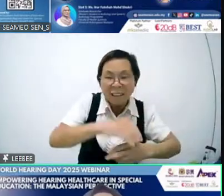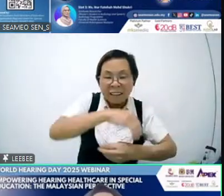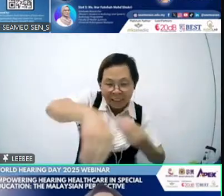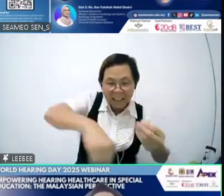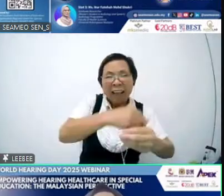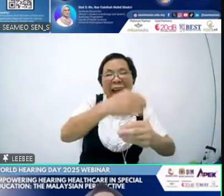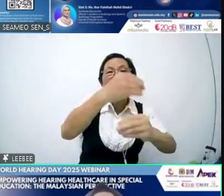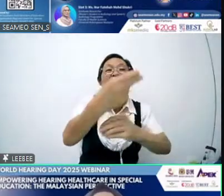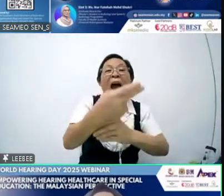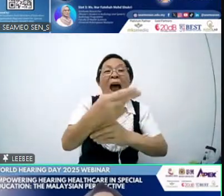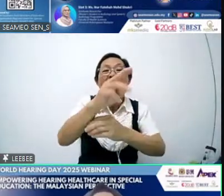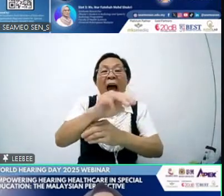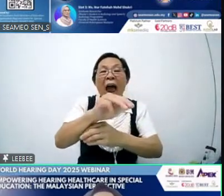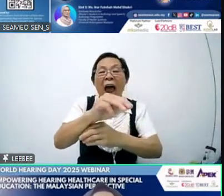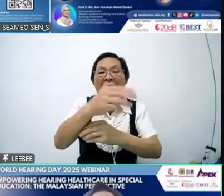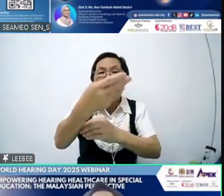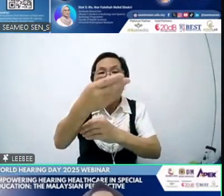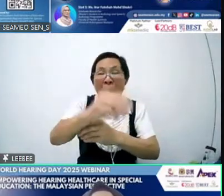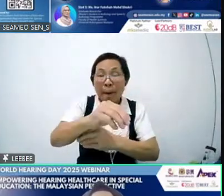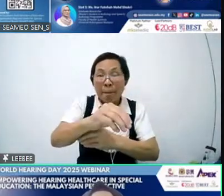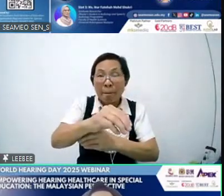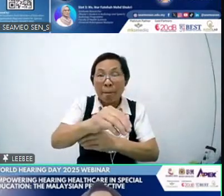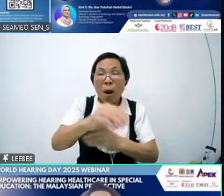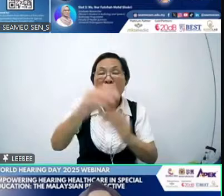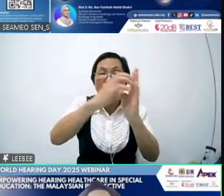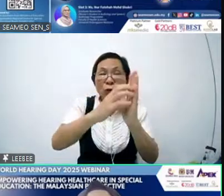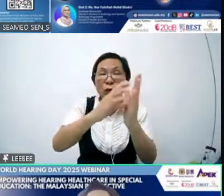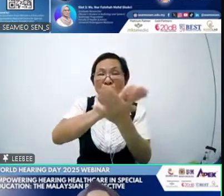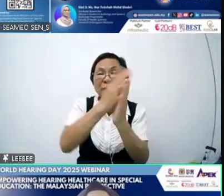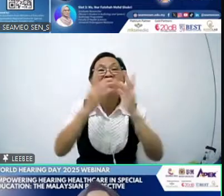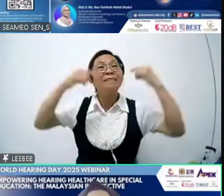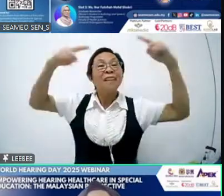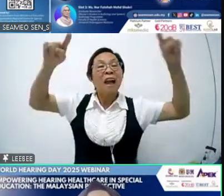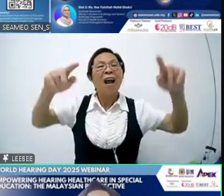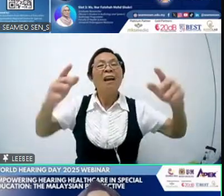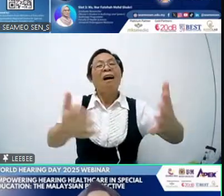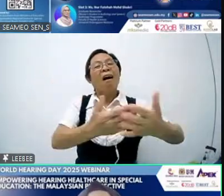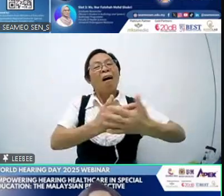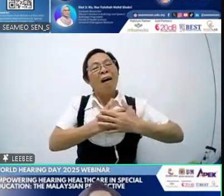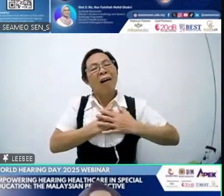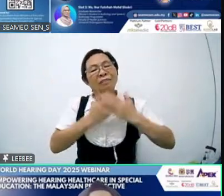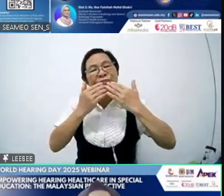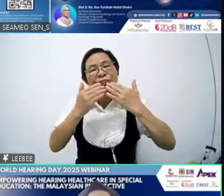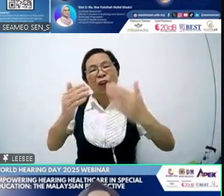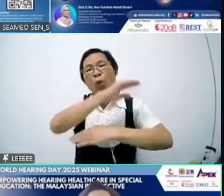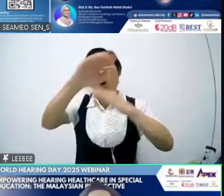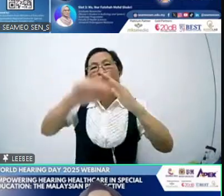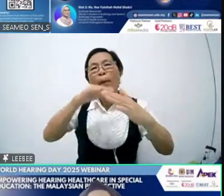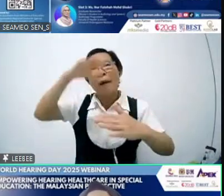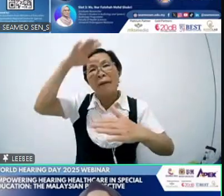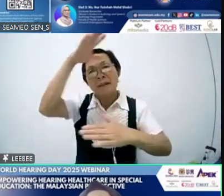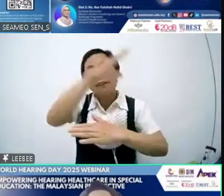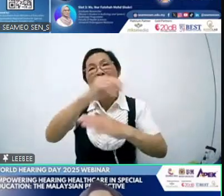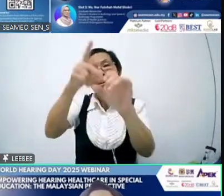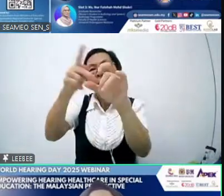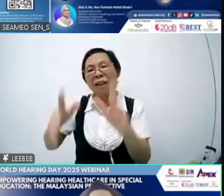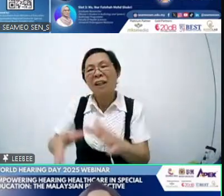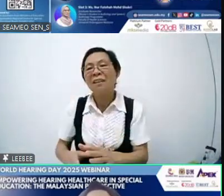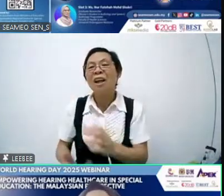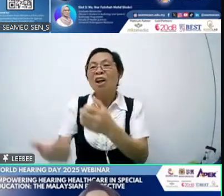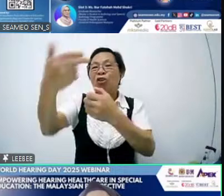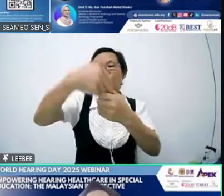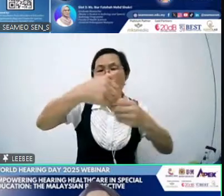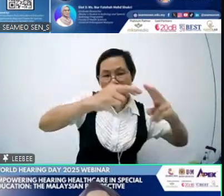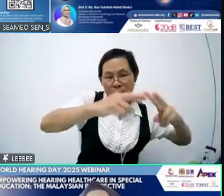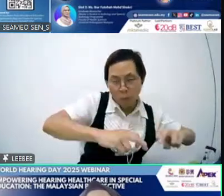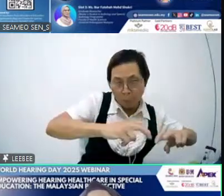a reality. And most importantly, a heartfelt thank you to all the parents and participants who took part in this study,